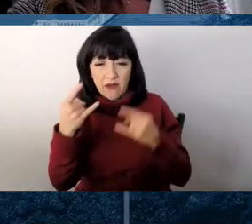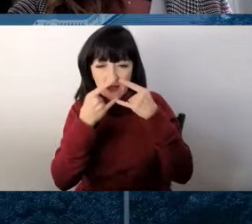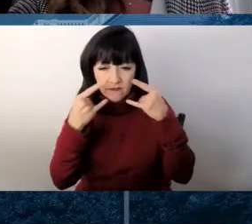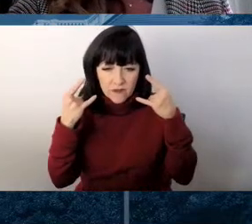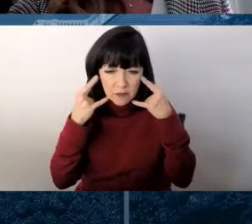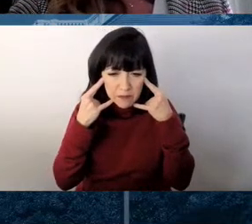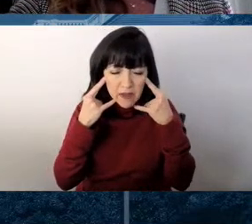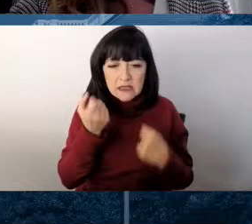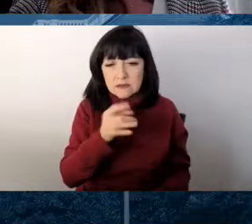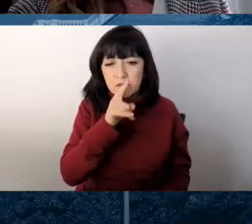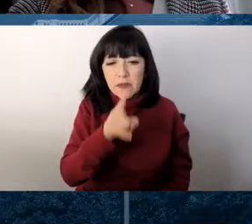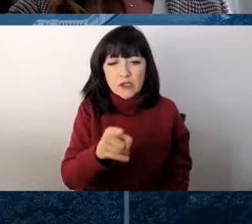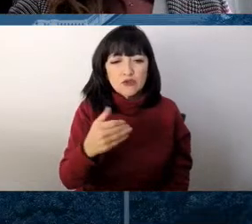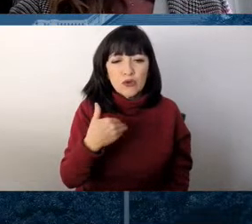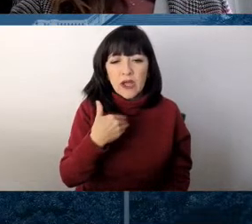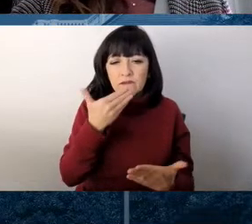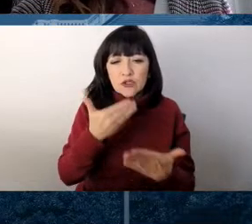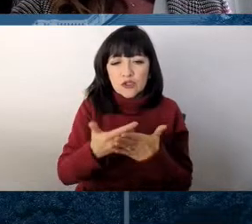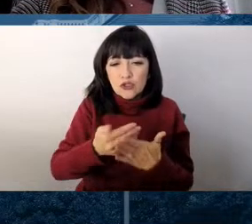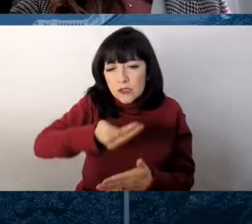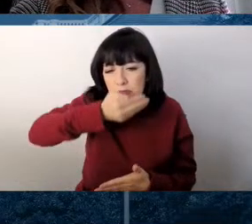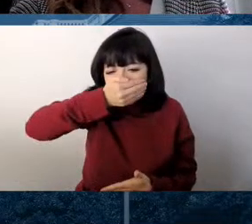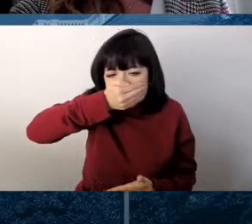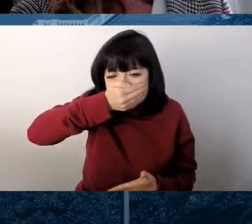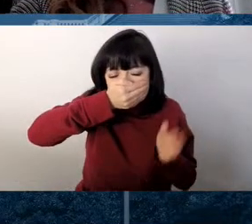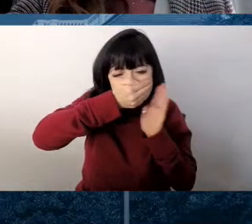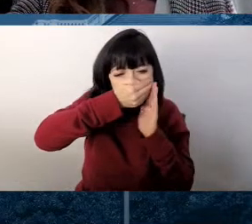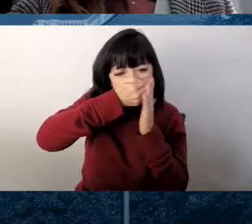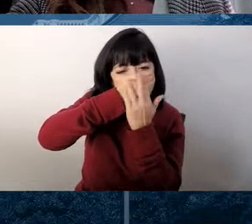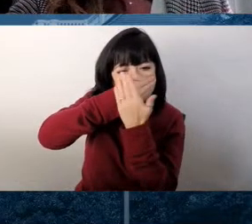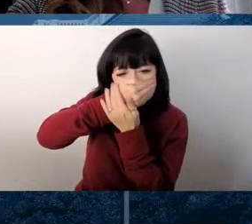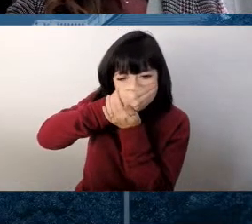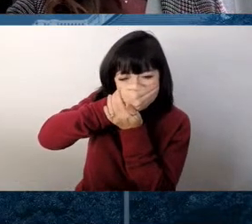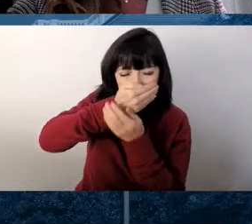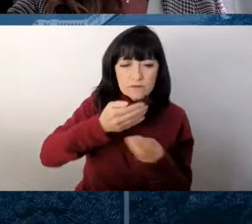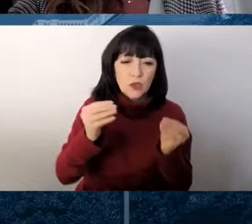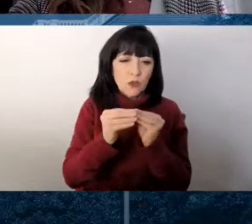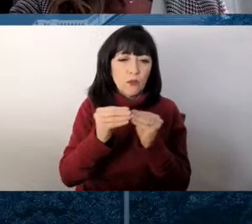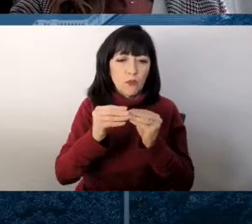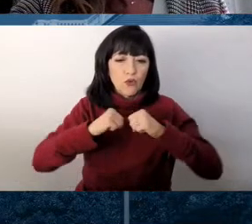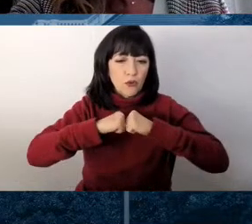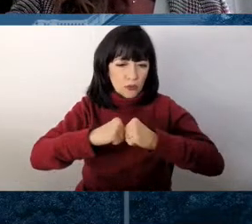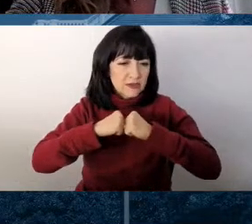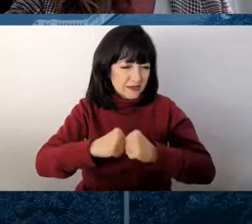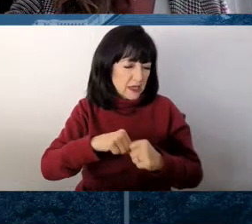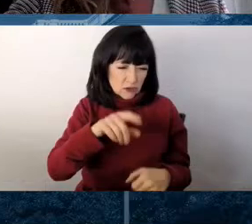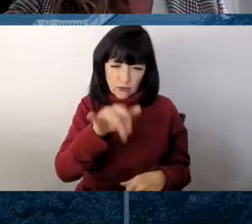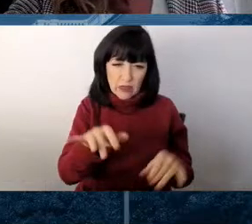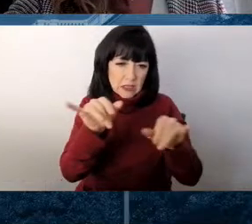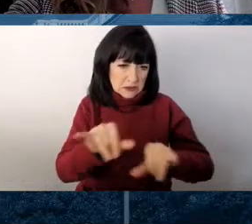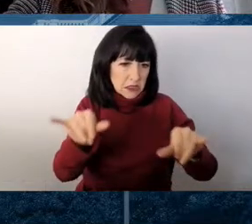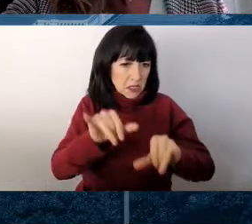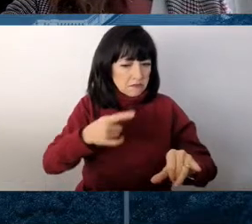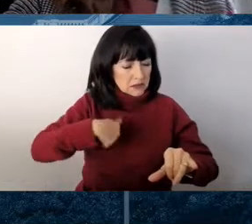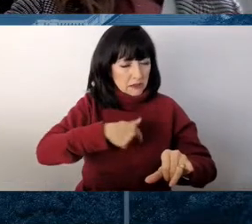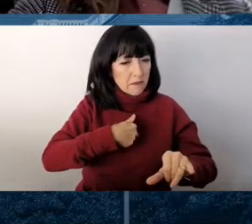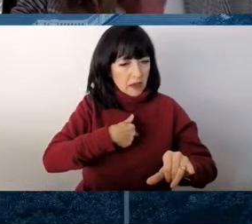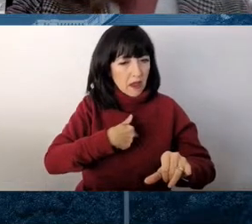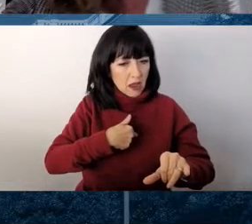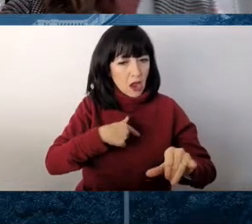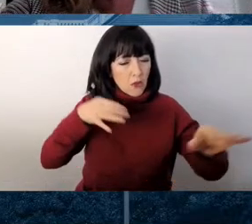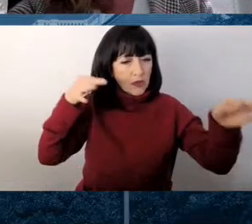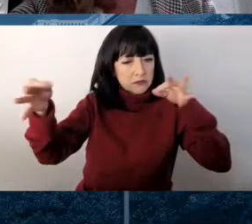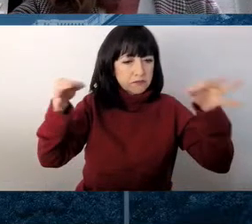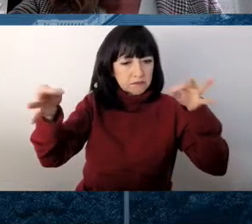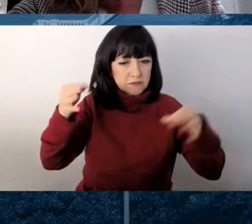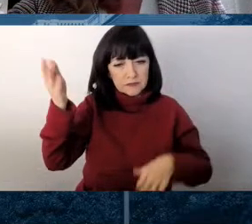what we have been saying for a while, including during the past few weeks at these press briefings. But let me allow me to break this